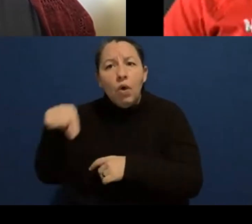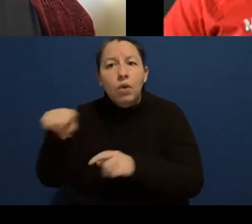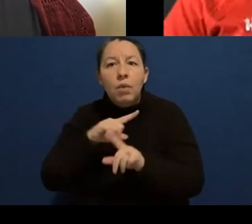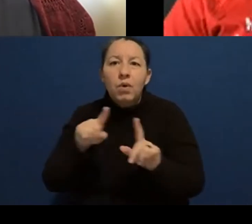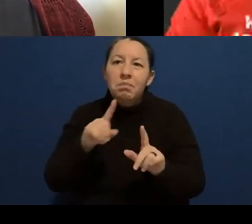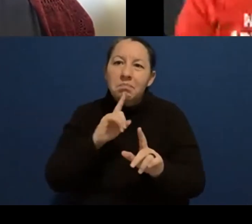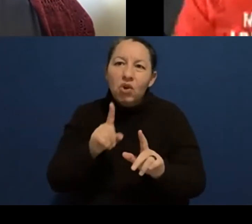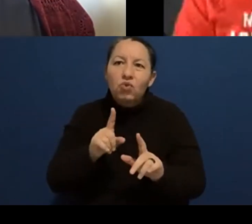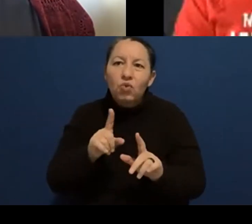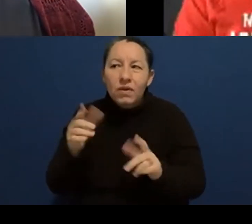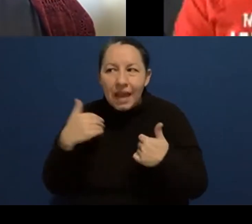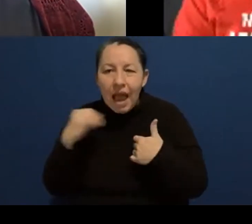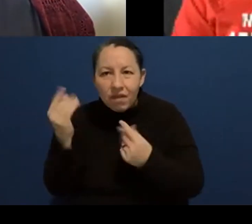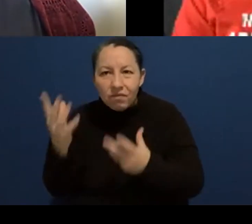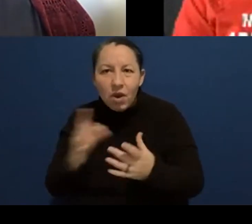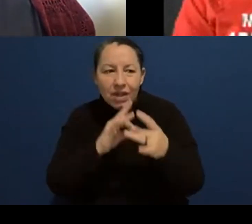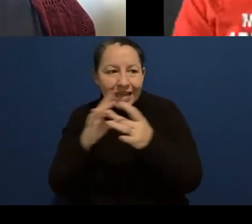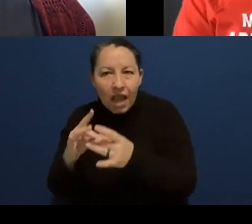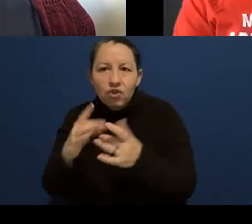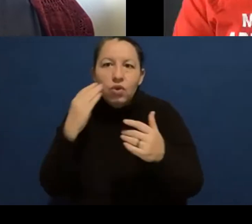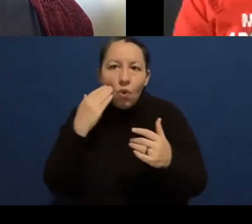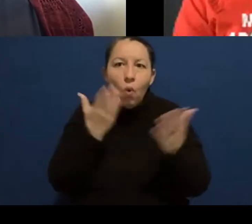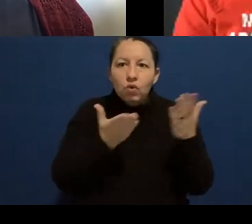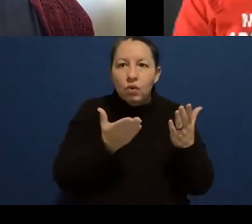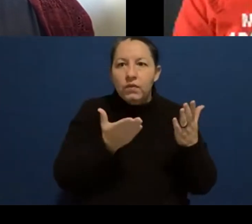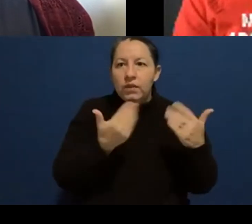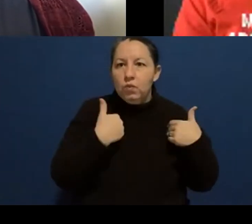and they have the connections and know the services in the area.